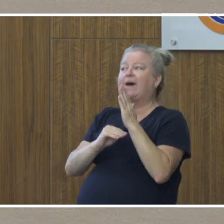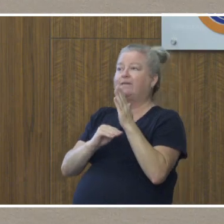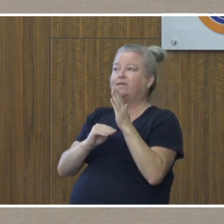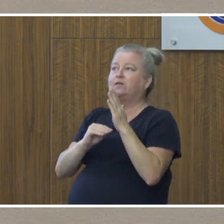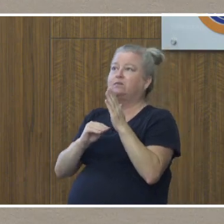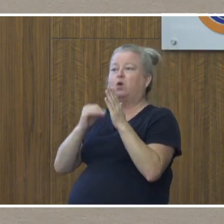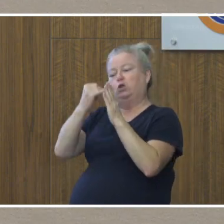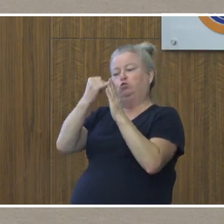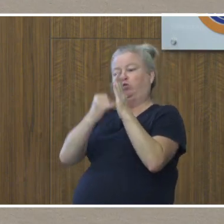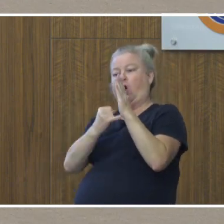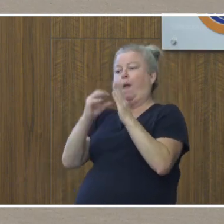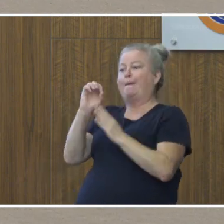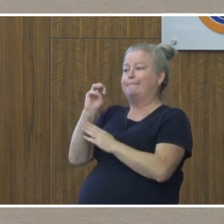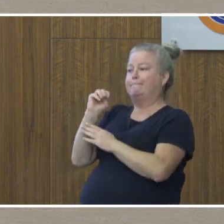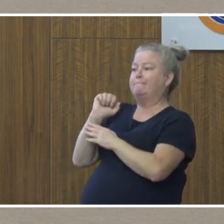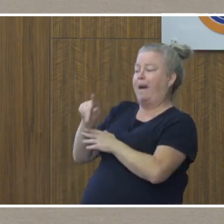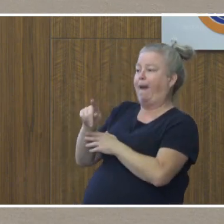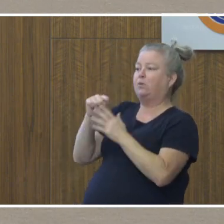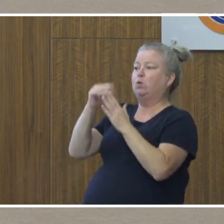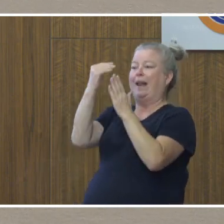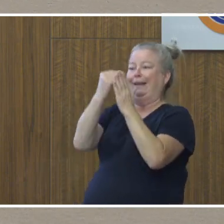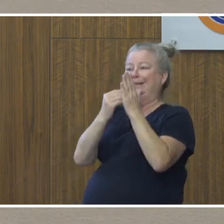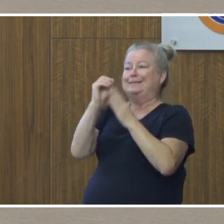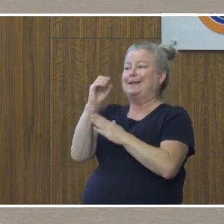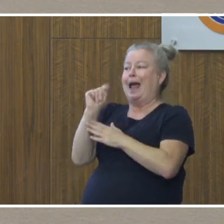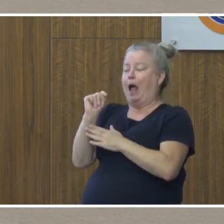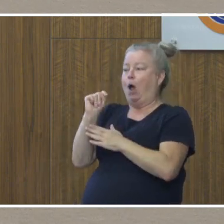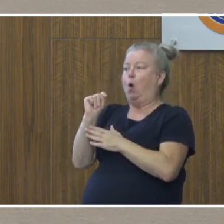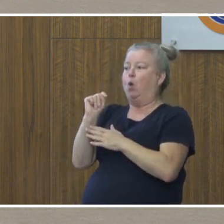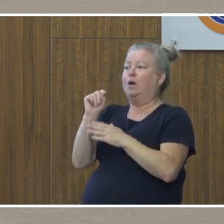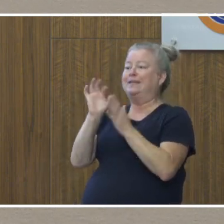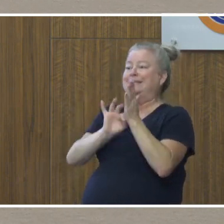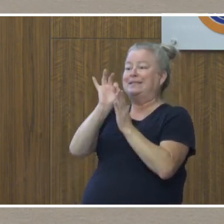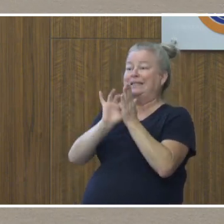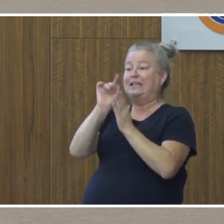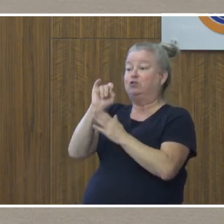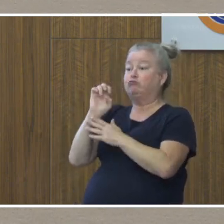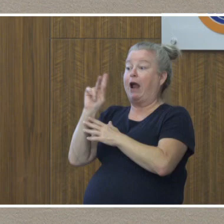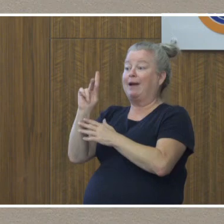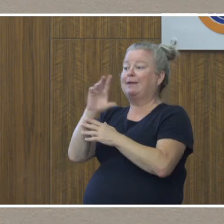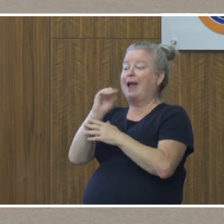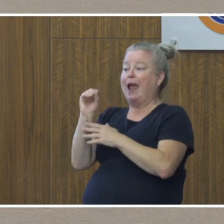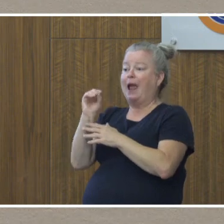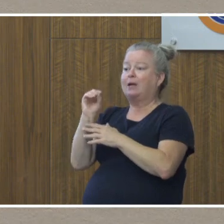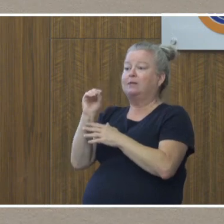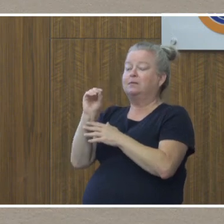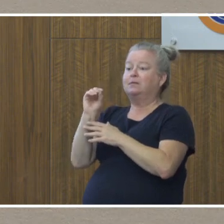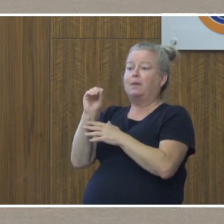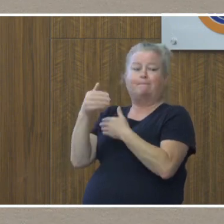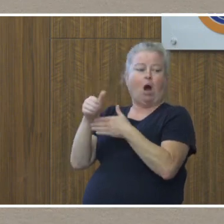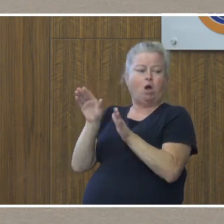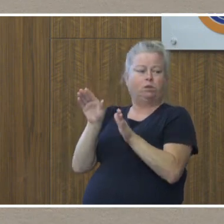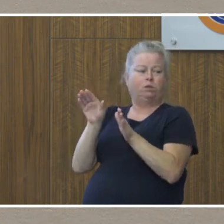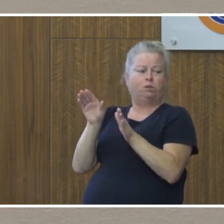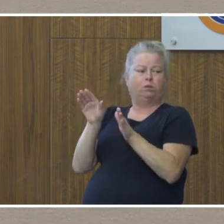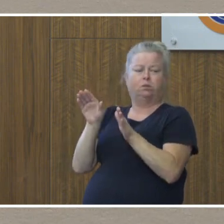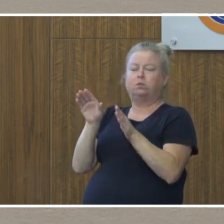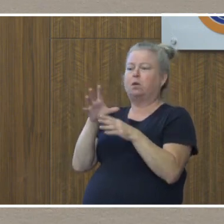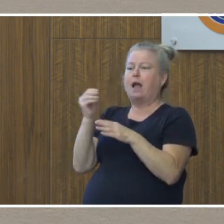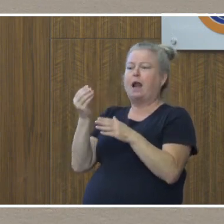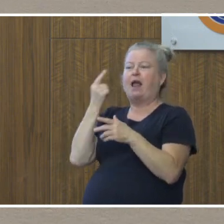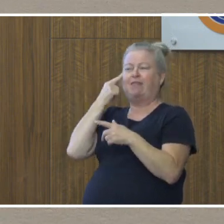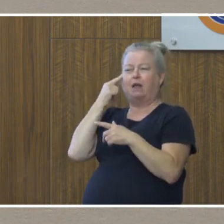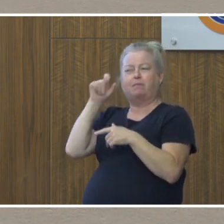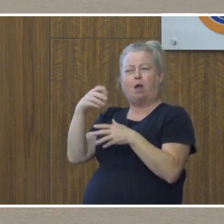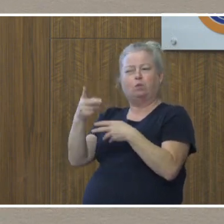draw the maps by listing out census tracts and census blocks. I understand that that might help save